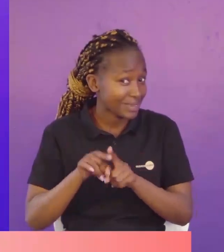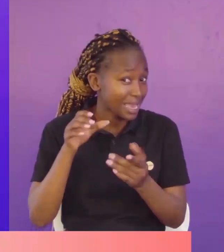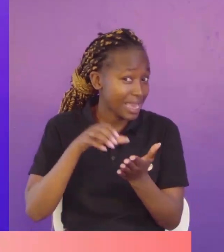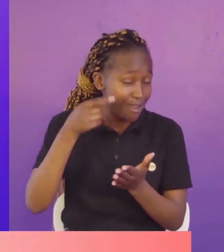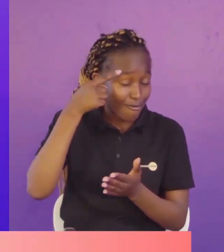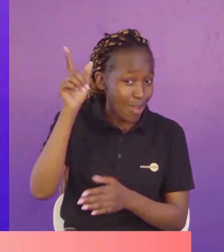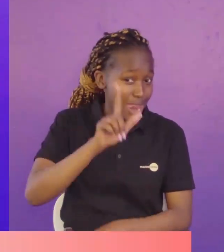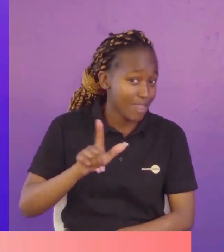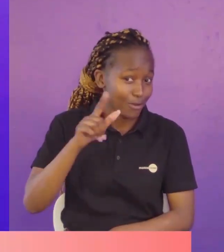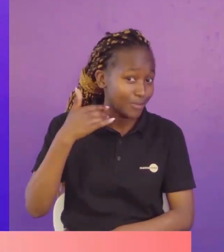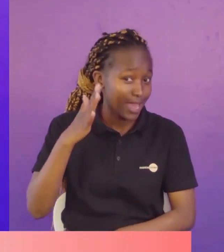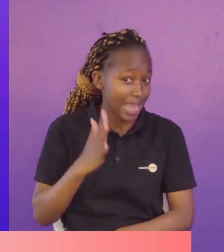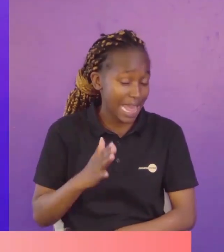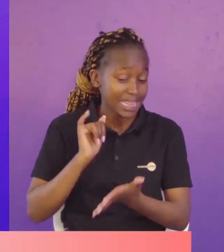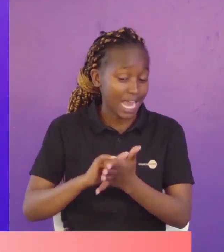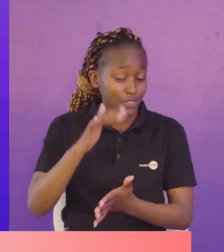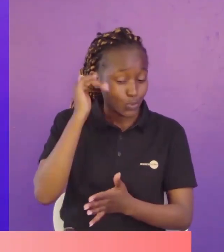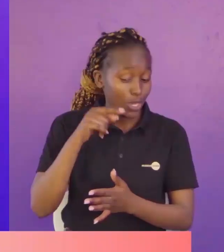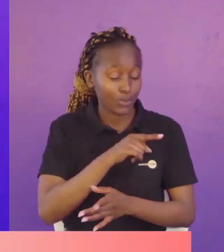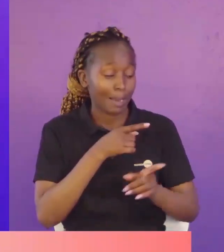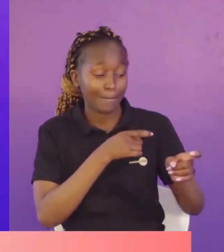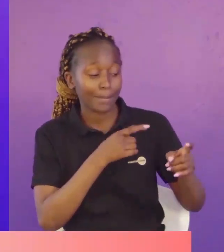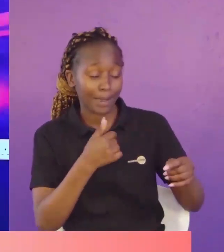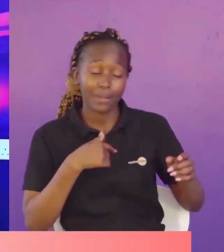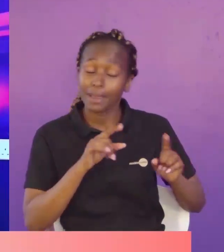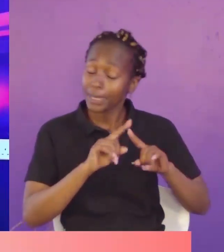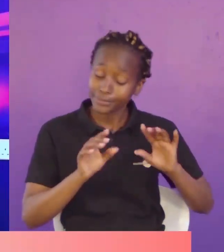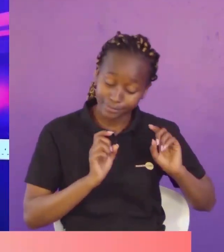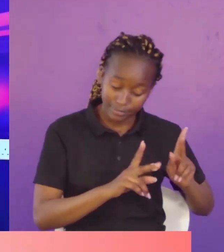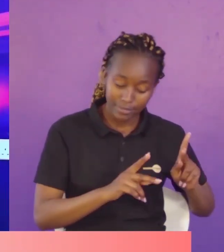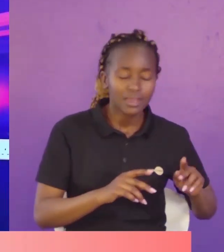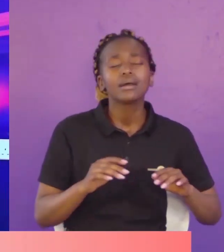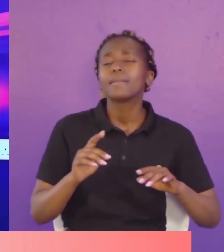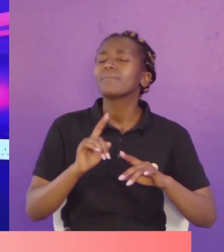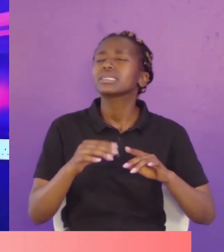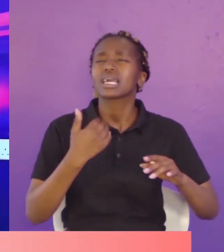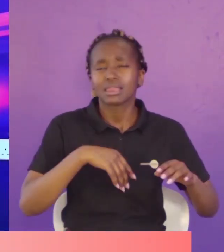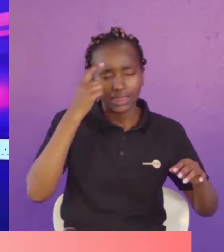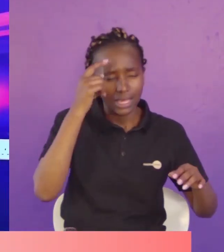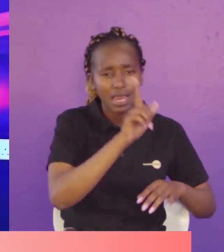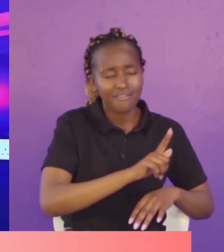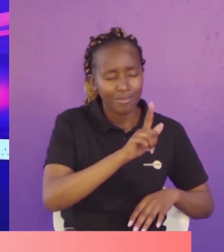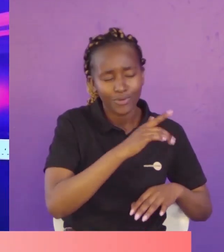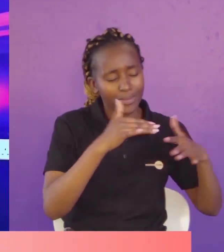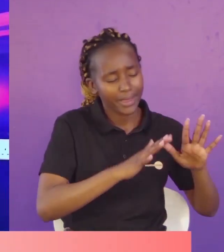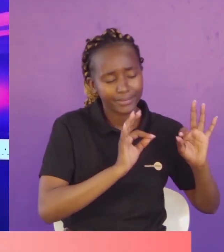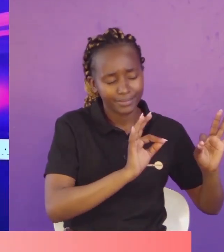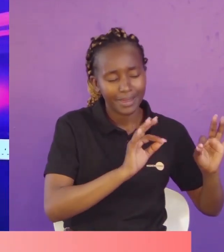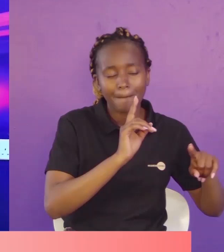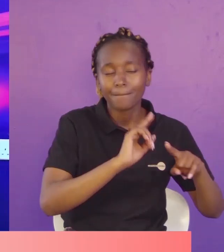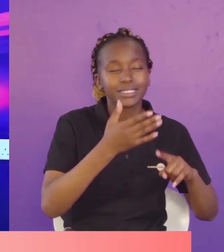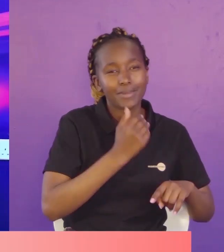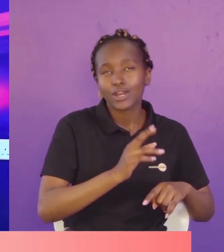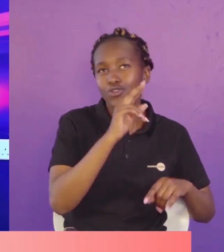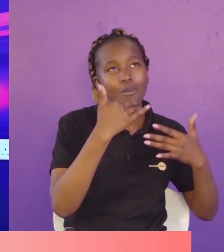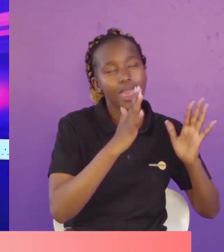Liverpool players. That's why unanichamba, lakini ni sawa At tu. least Liverpool players are participating. What about Manchester United? Oh, Lord.